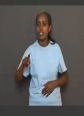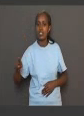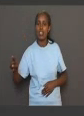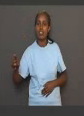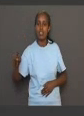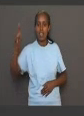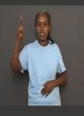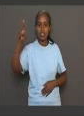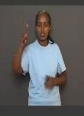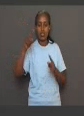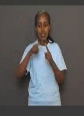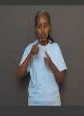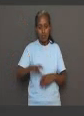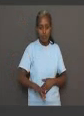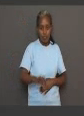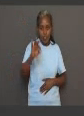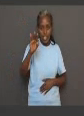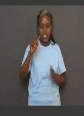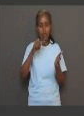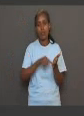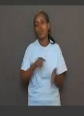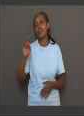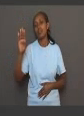z-axis to find point B.